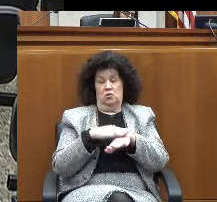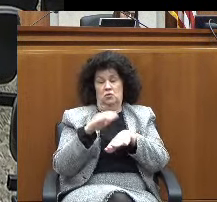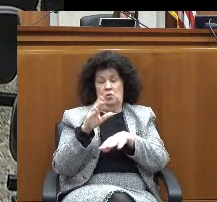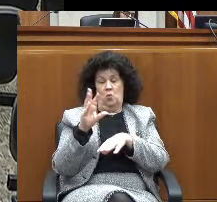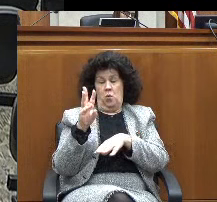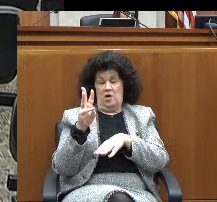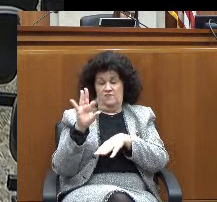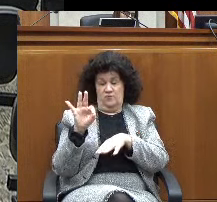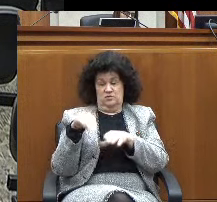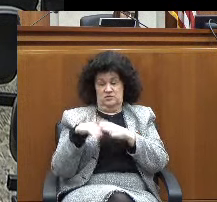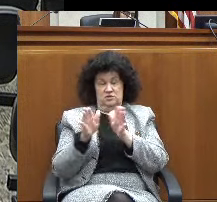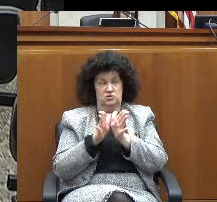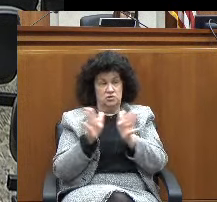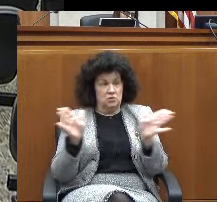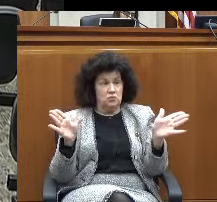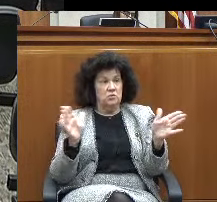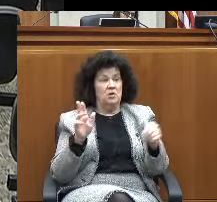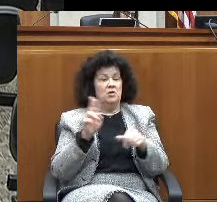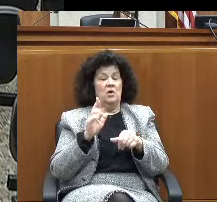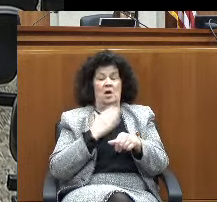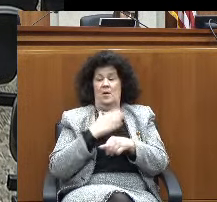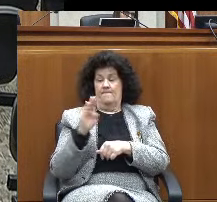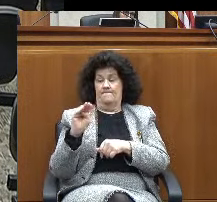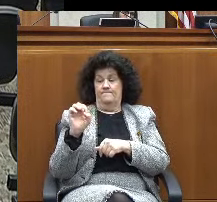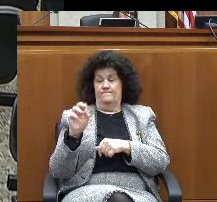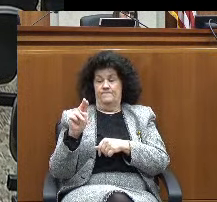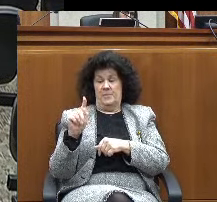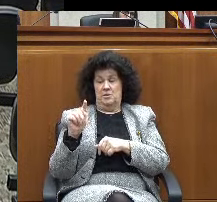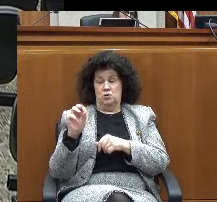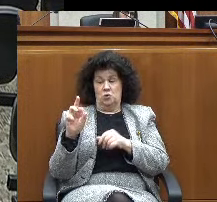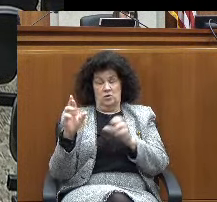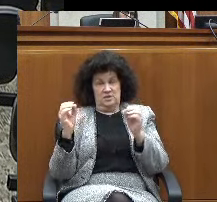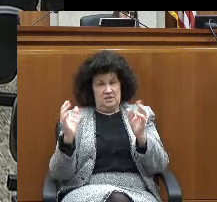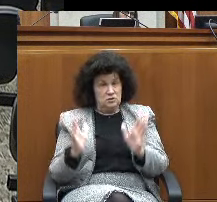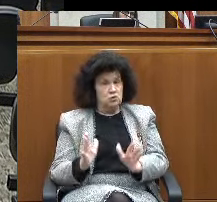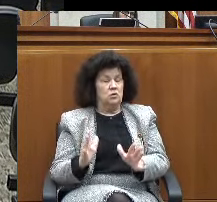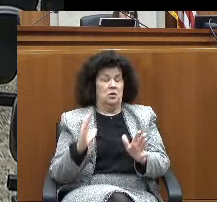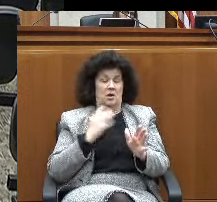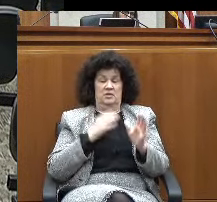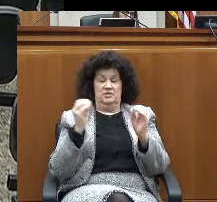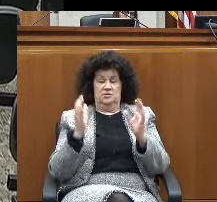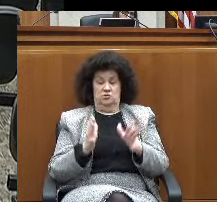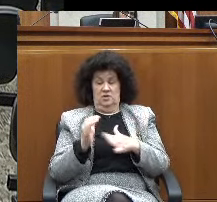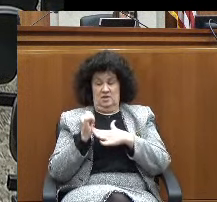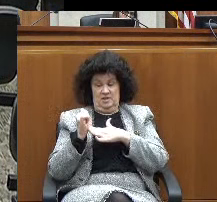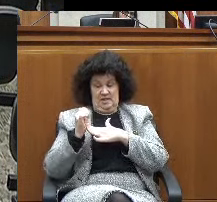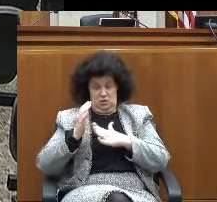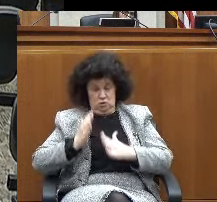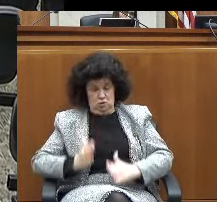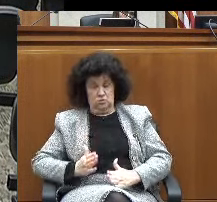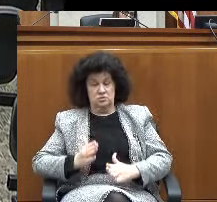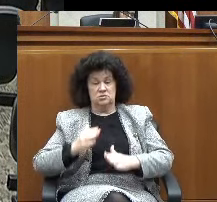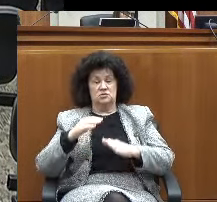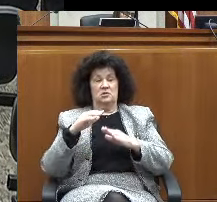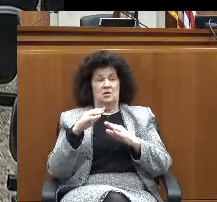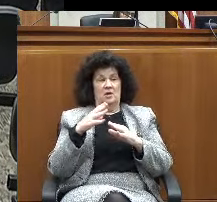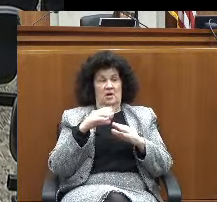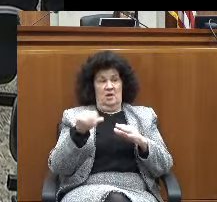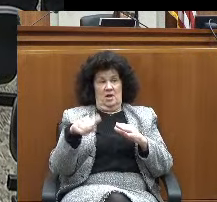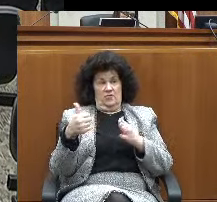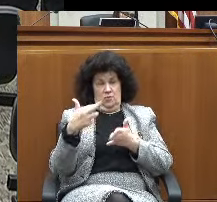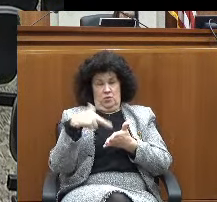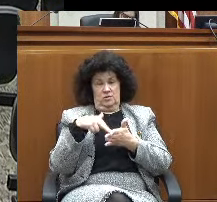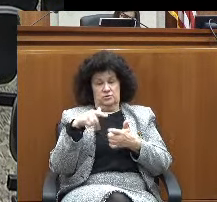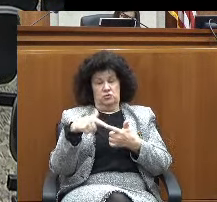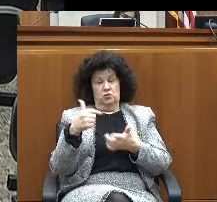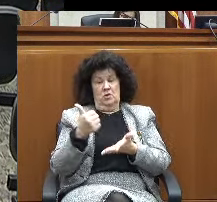workforce in general. We use our mentor teachers, our teacher leaders of our pre-educator pathway programs, and other